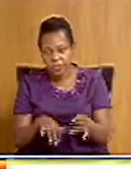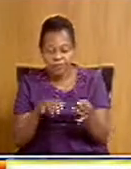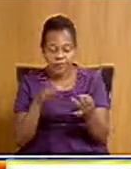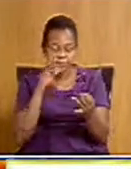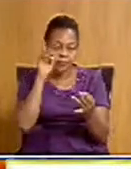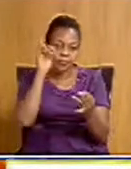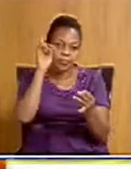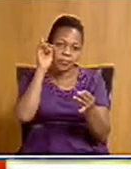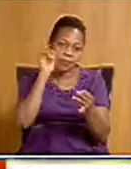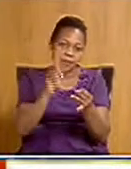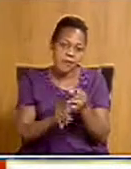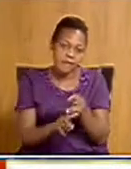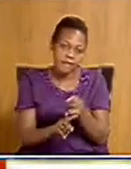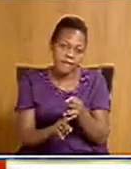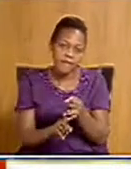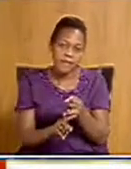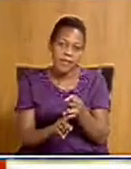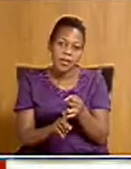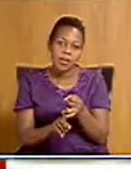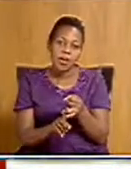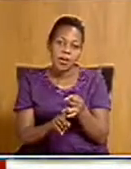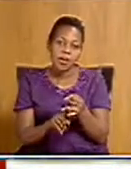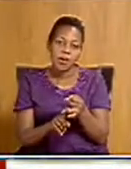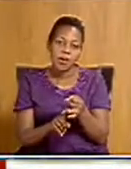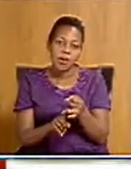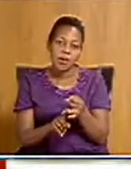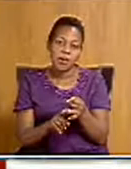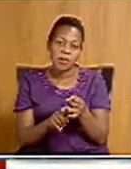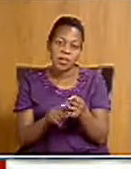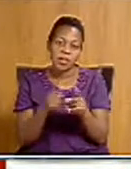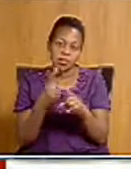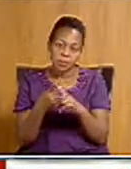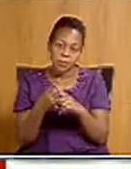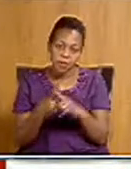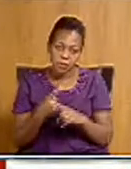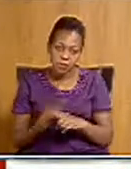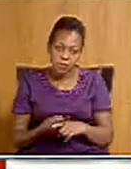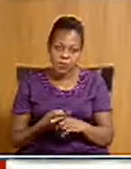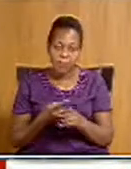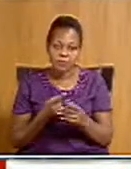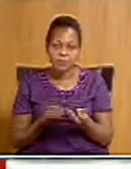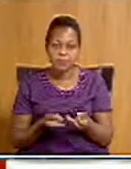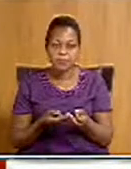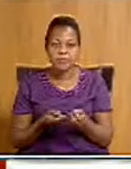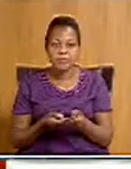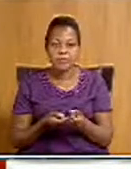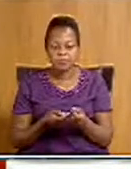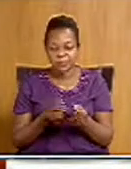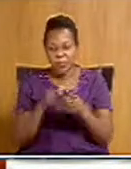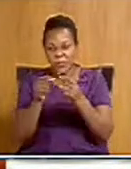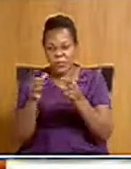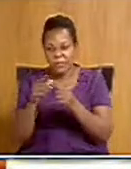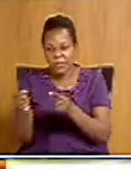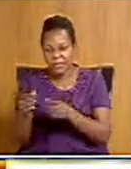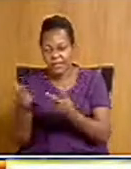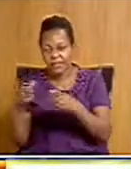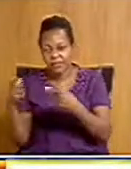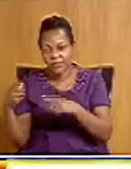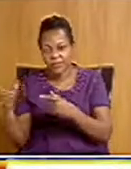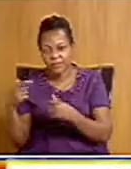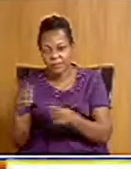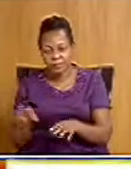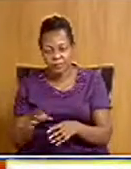emu, with the chibaro, chura, aymar, otita,